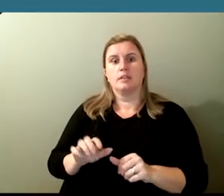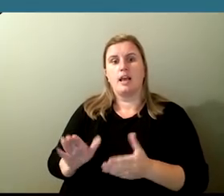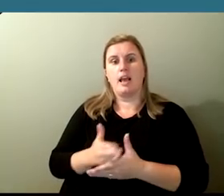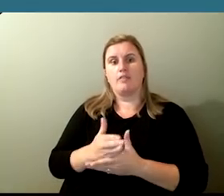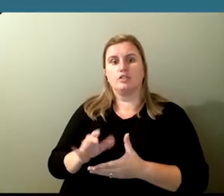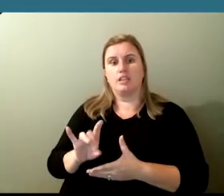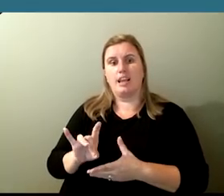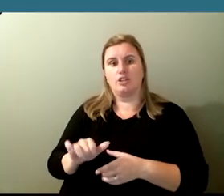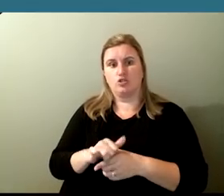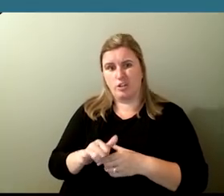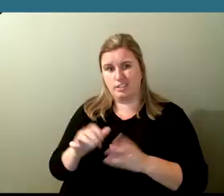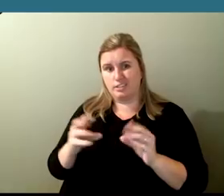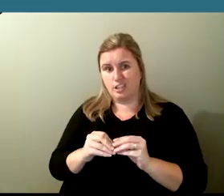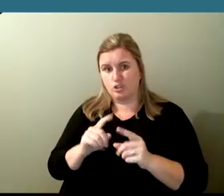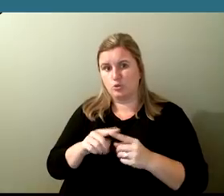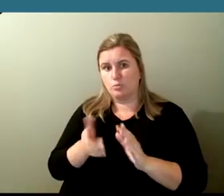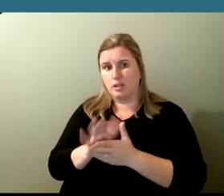8 training sessions to mastery.